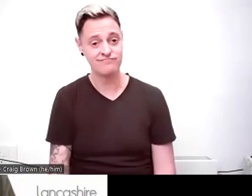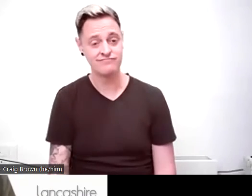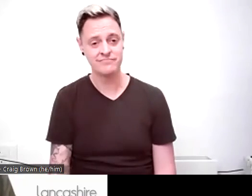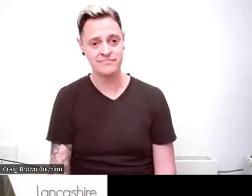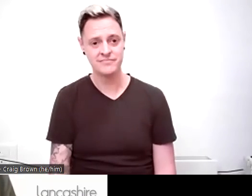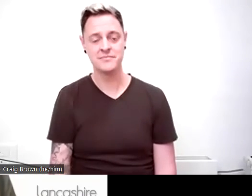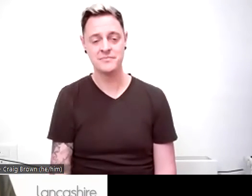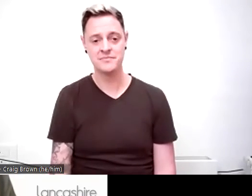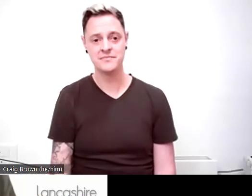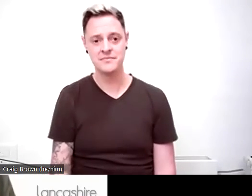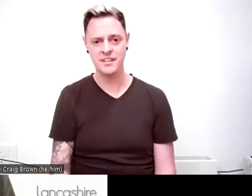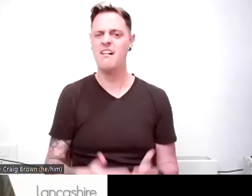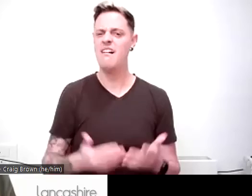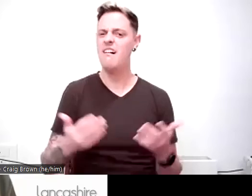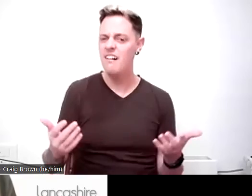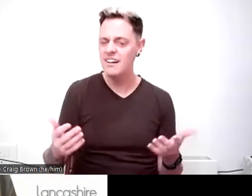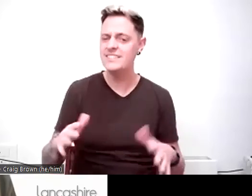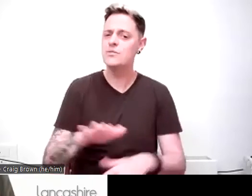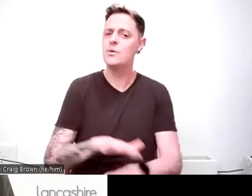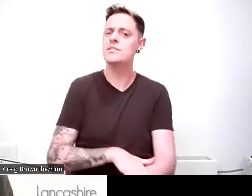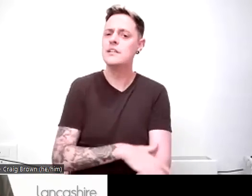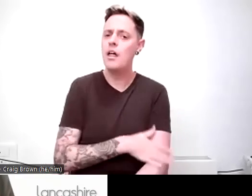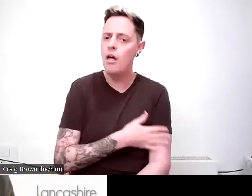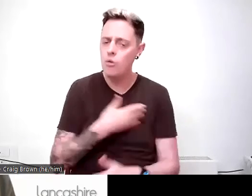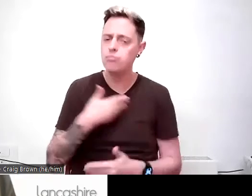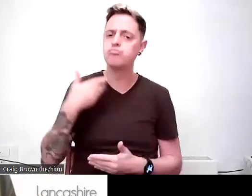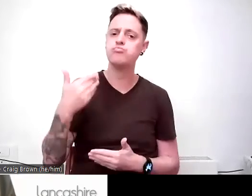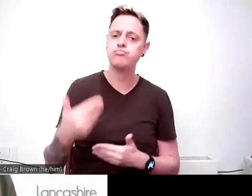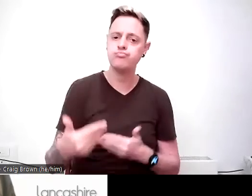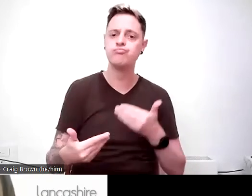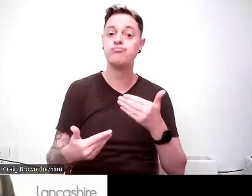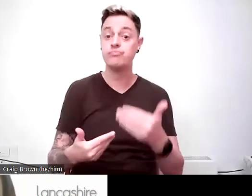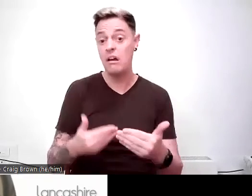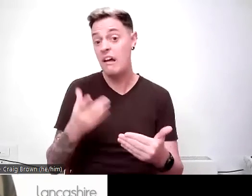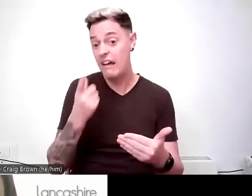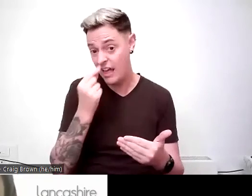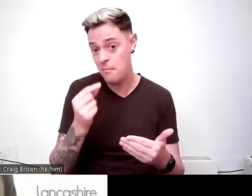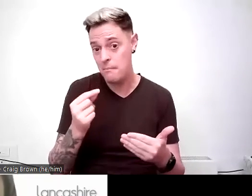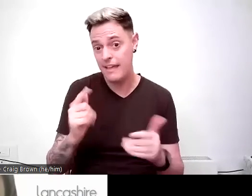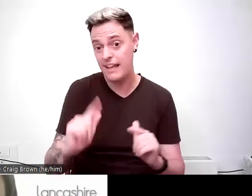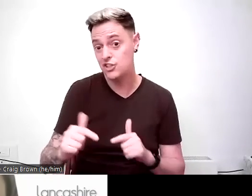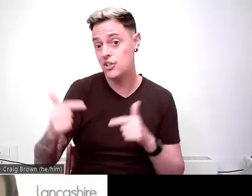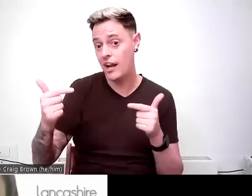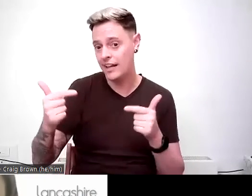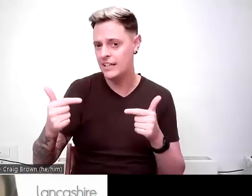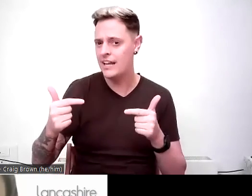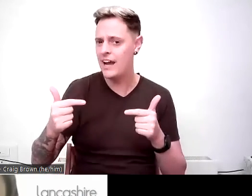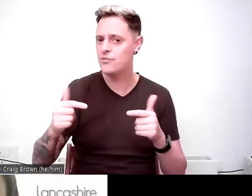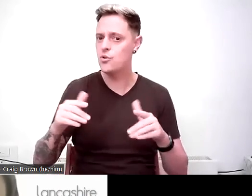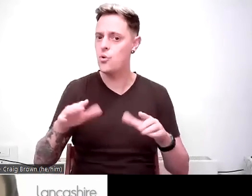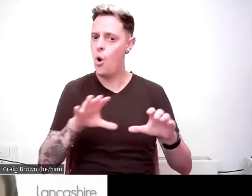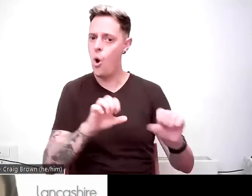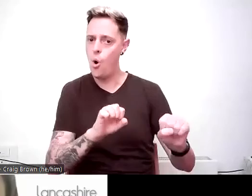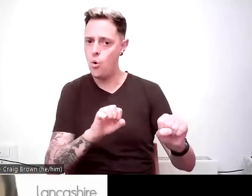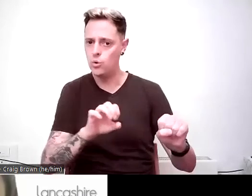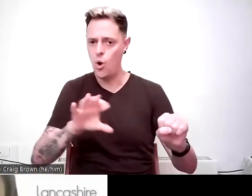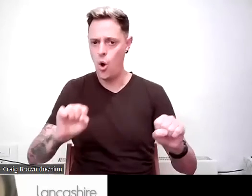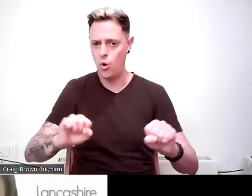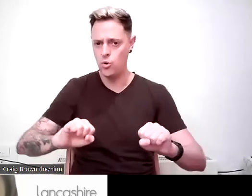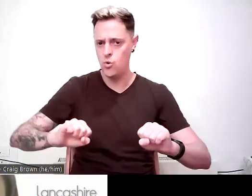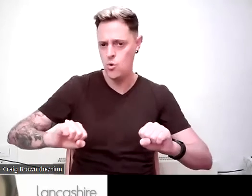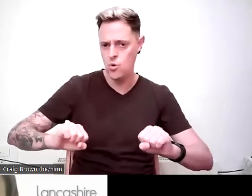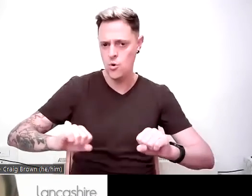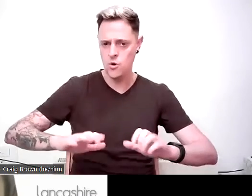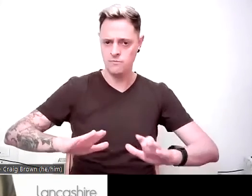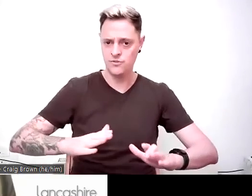you kind of slow the practice down. It can still be a little bit of a challenge because we hold each asana for like